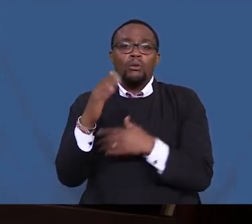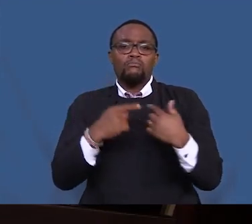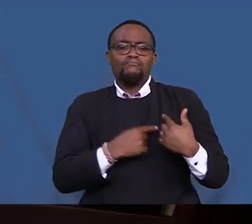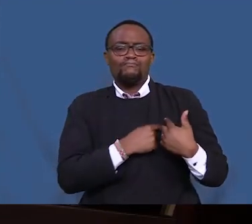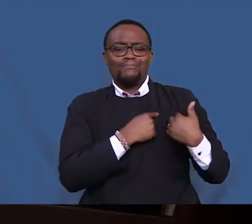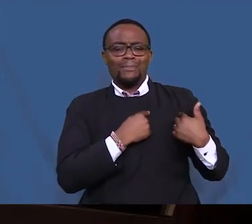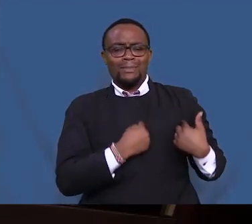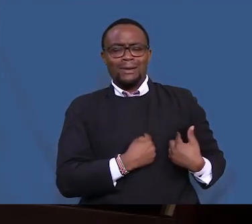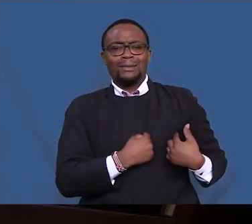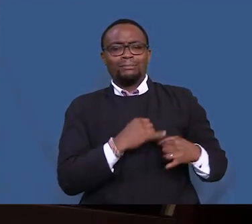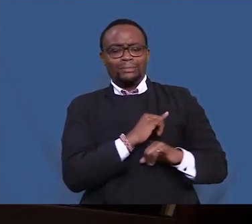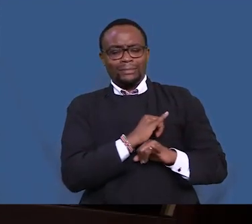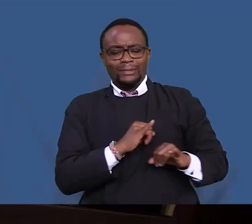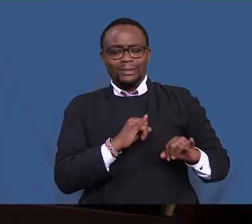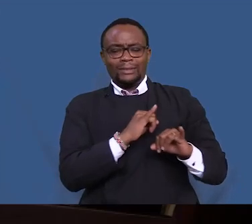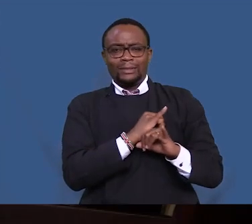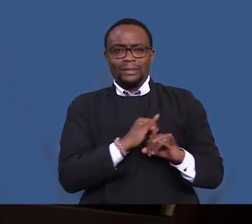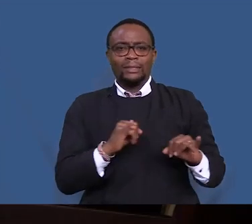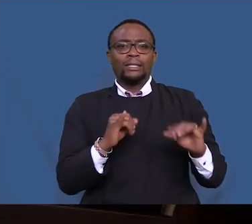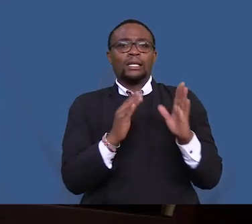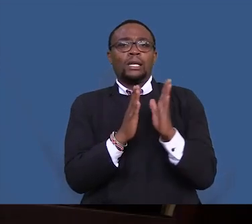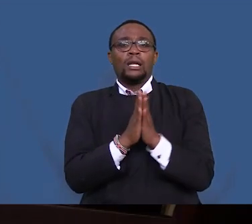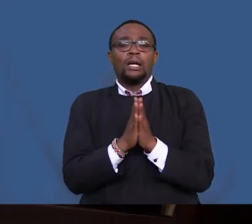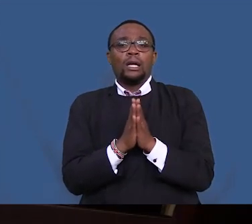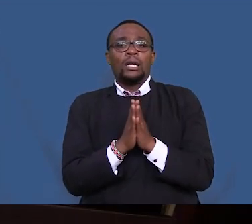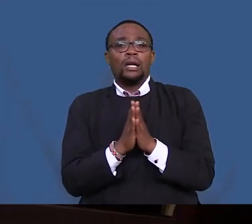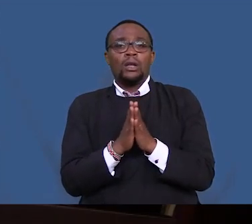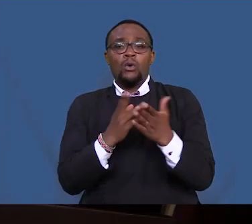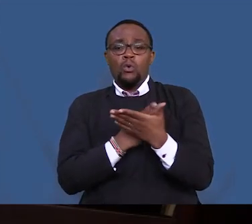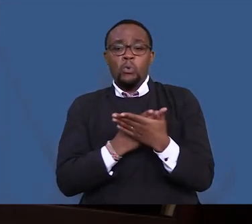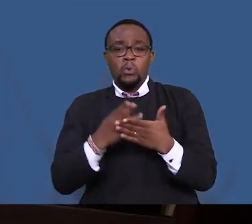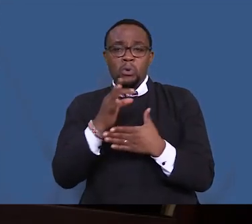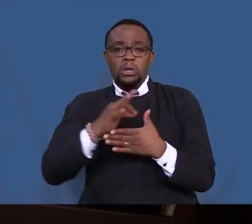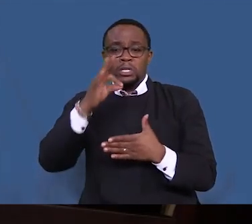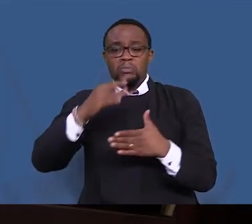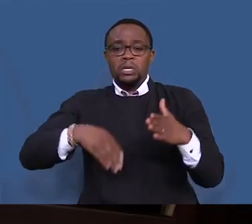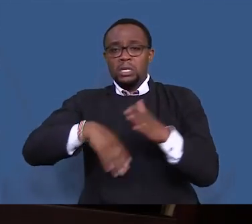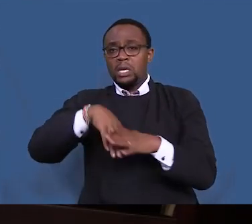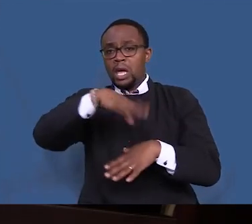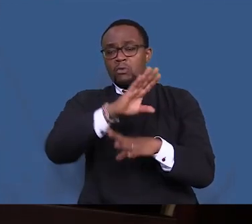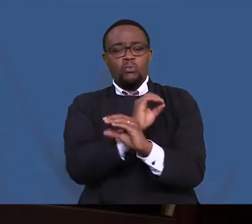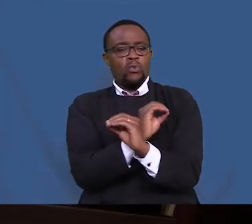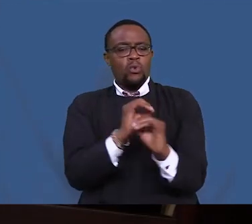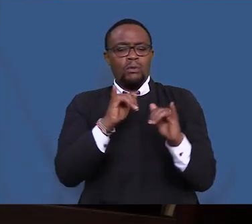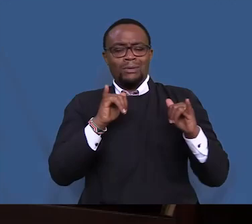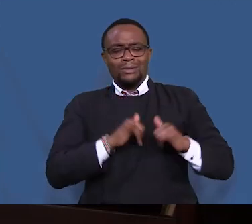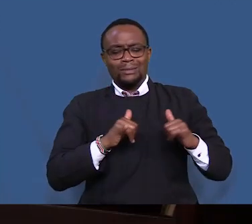hearts within us. And take not thy Holy Spirit